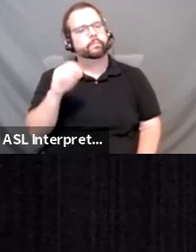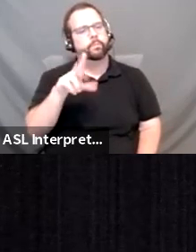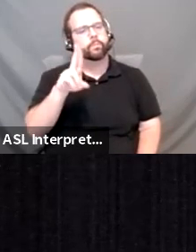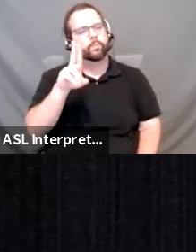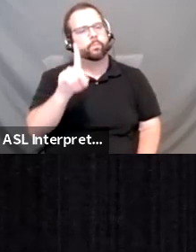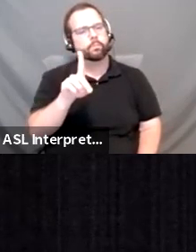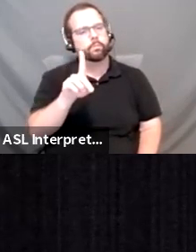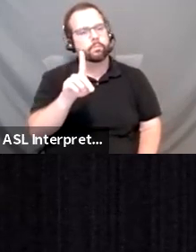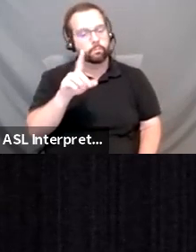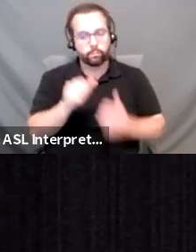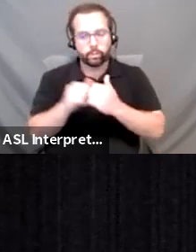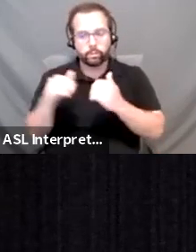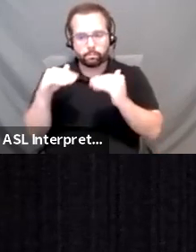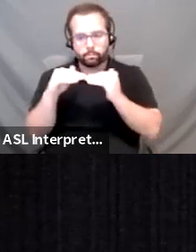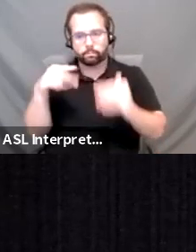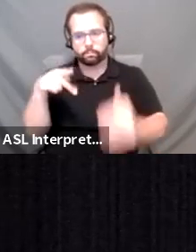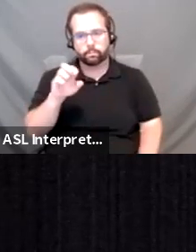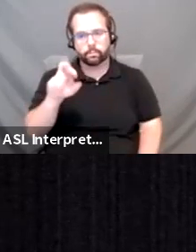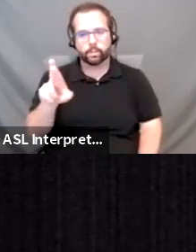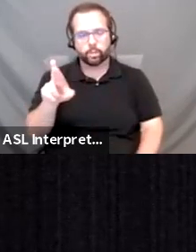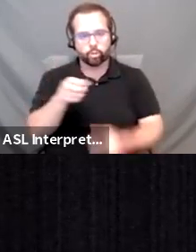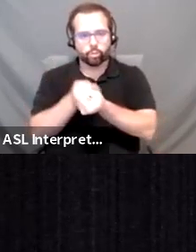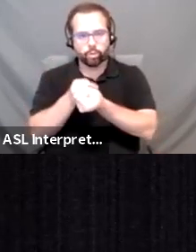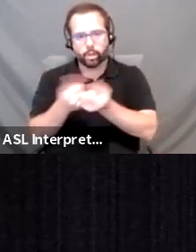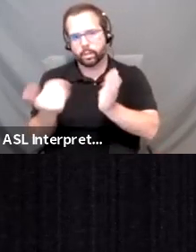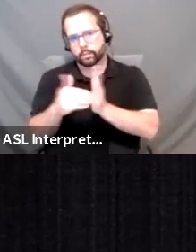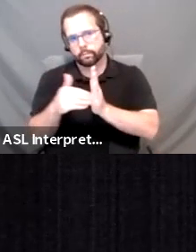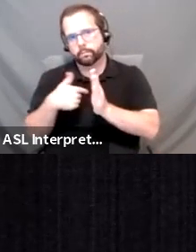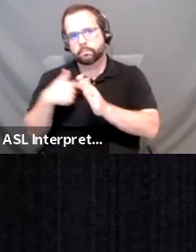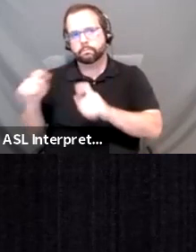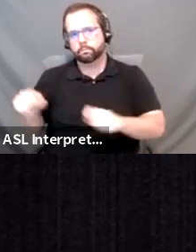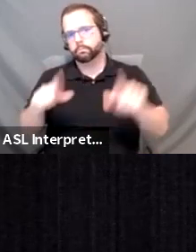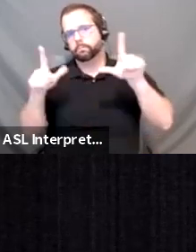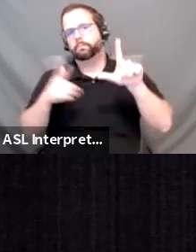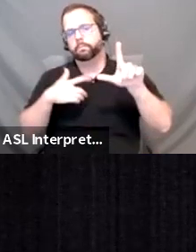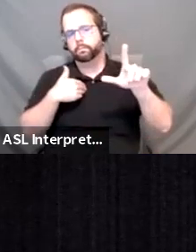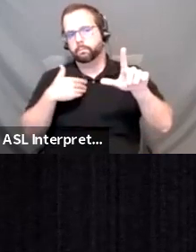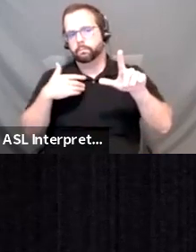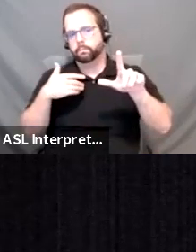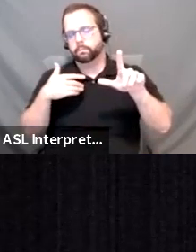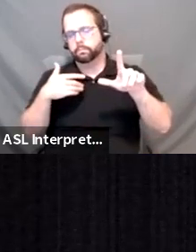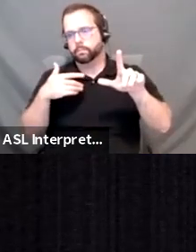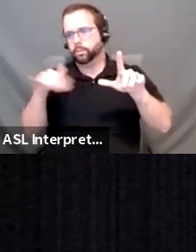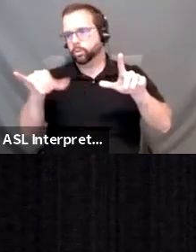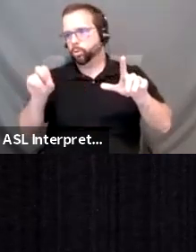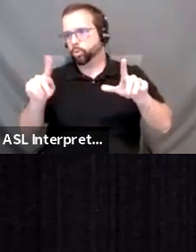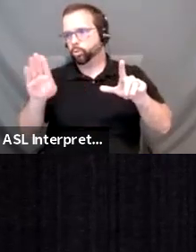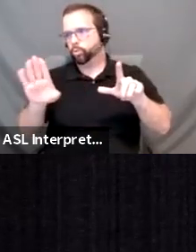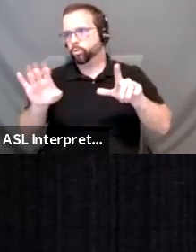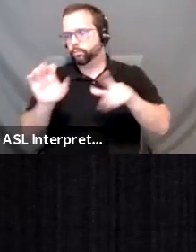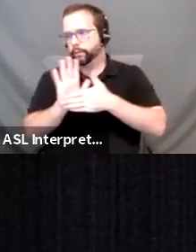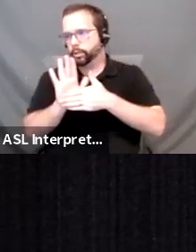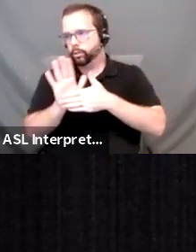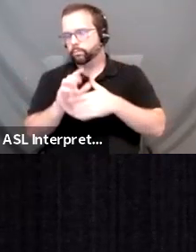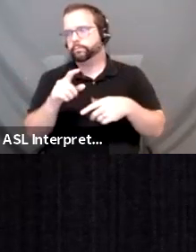is I'll share my screen on like a YouTube video, and it could be like a 1 minute